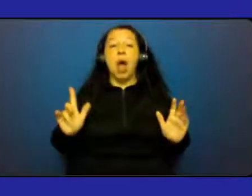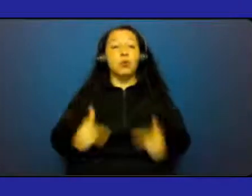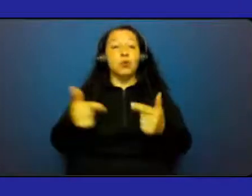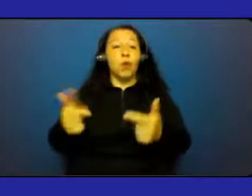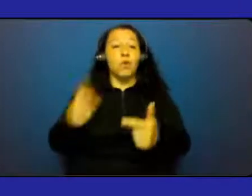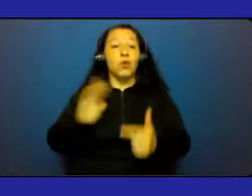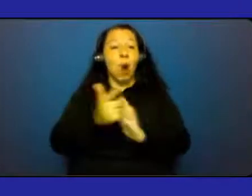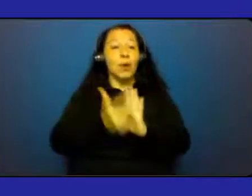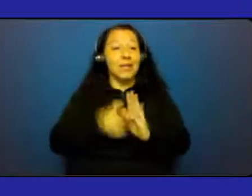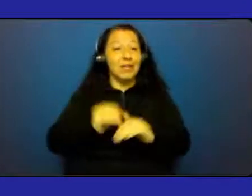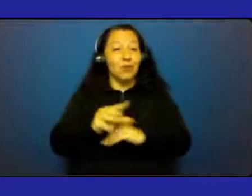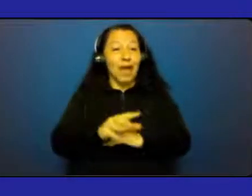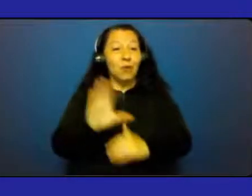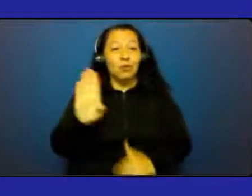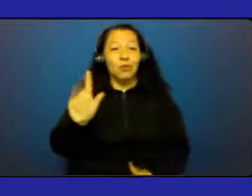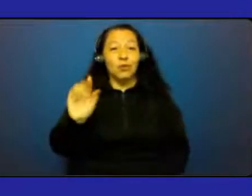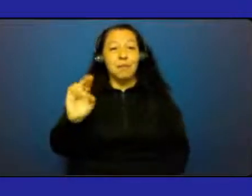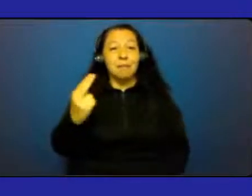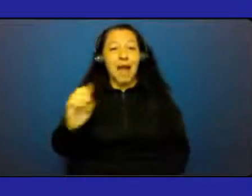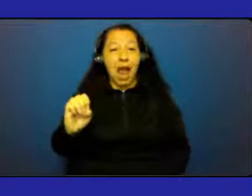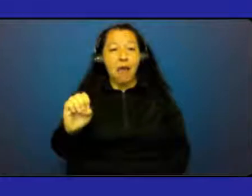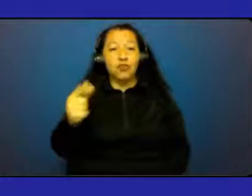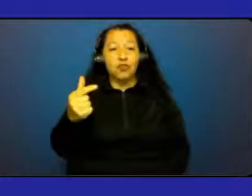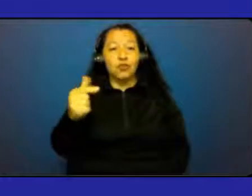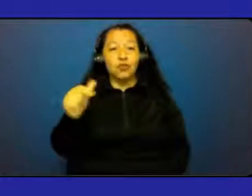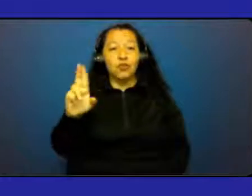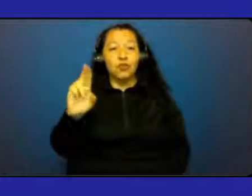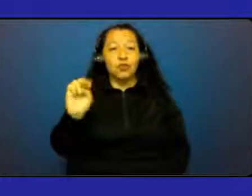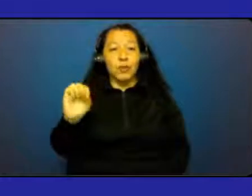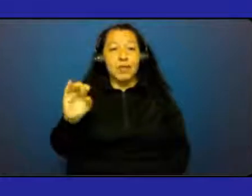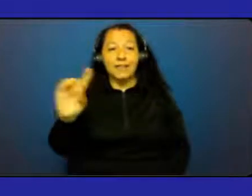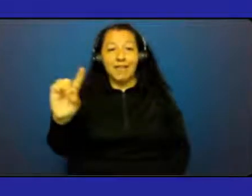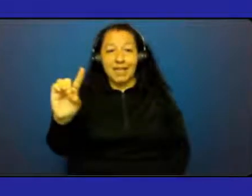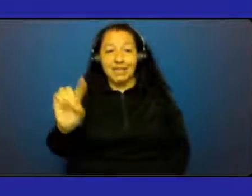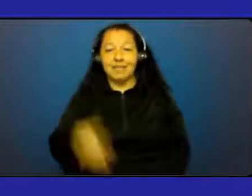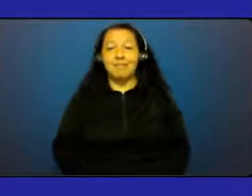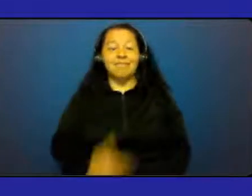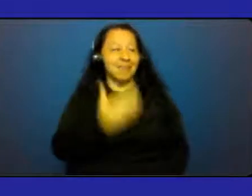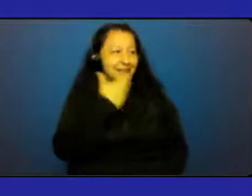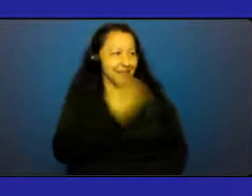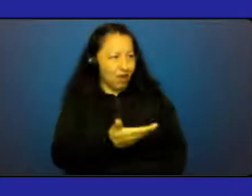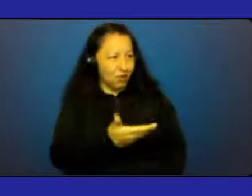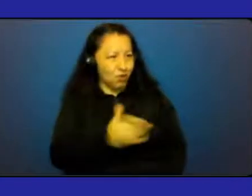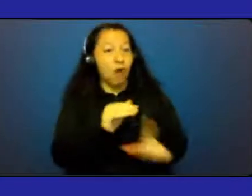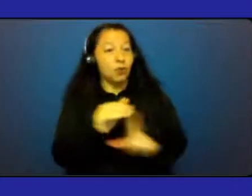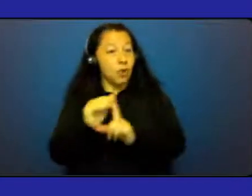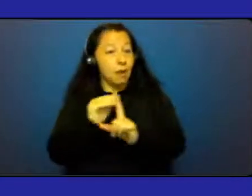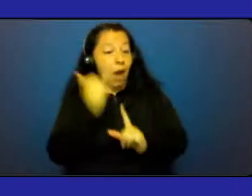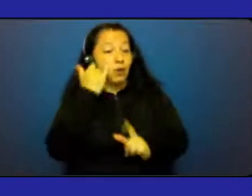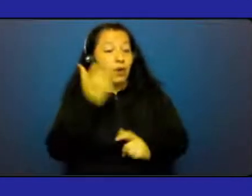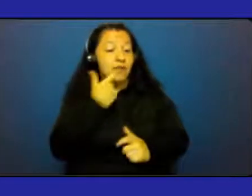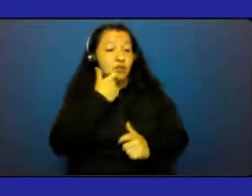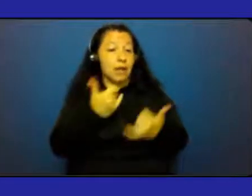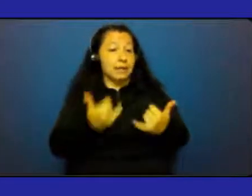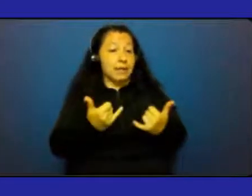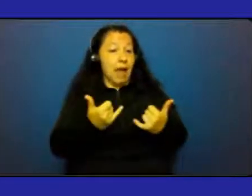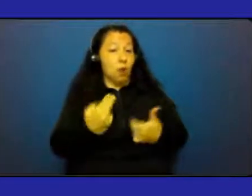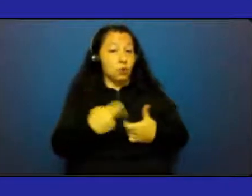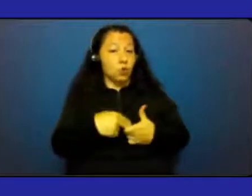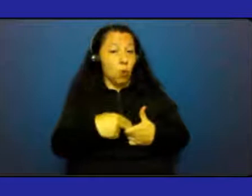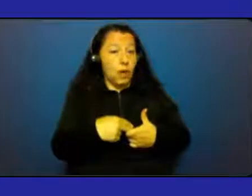counsel, Blanche Greenfield. Thank you. As a reminder, if you're just tuning in, we have